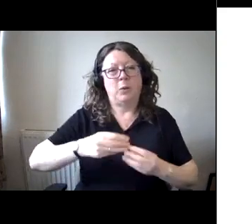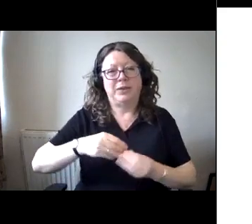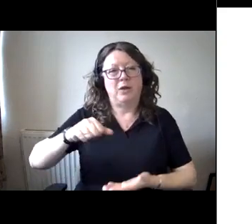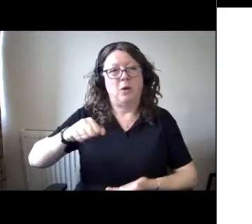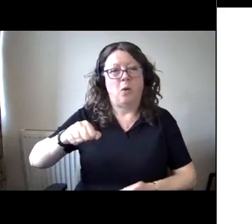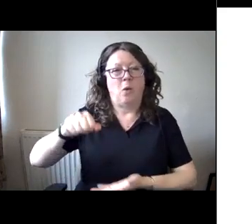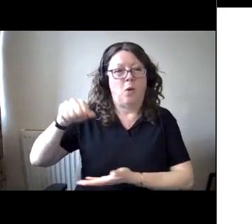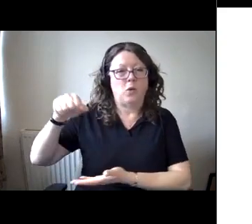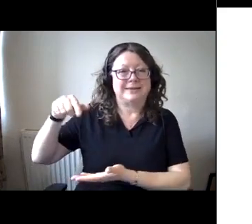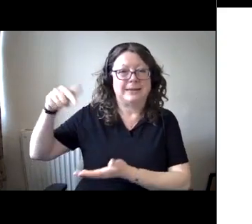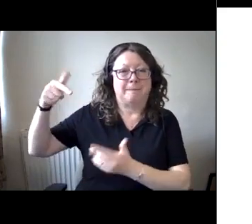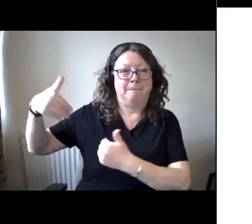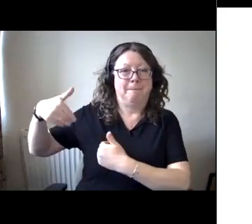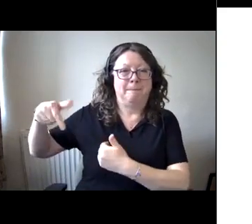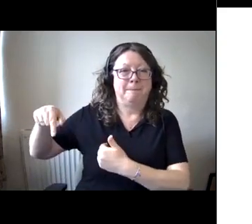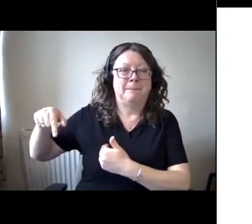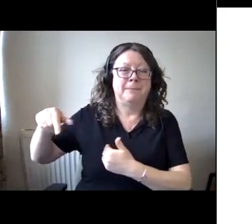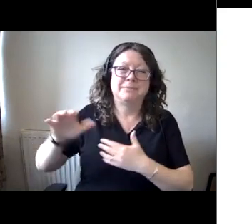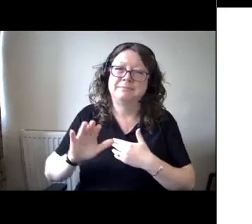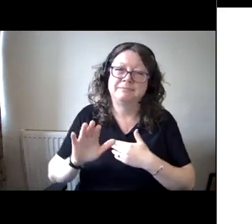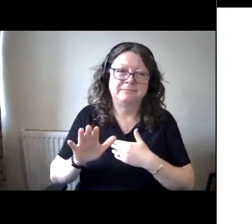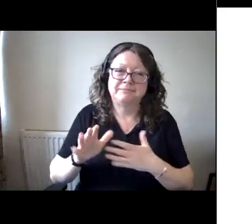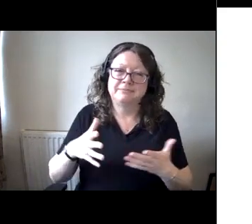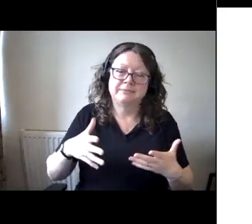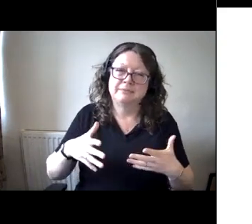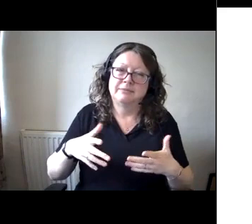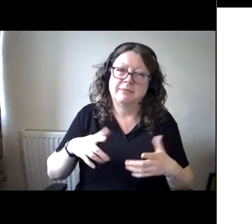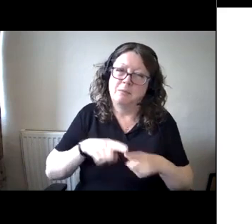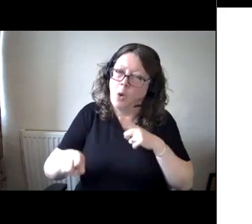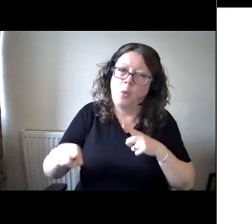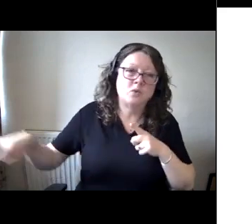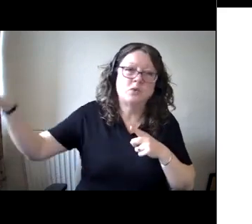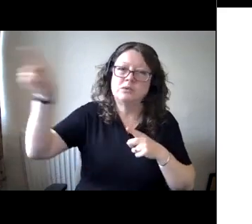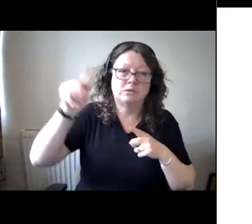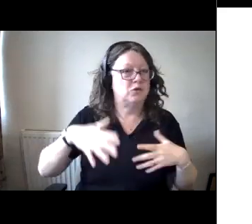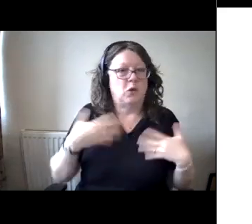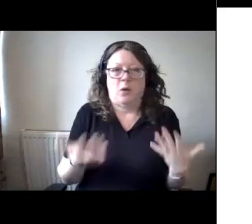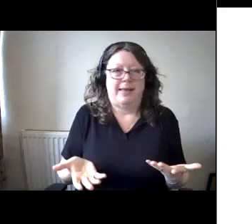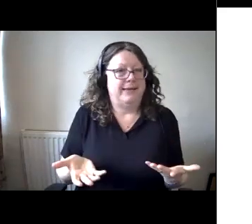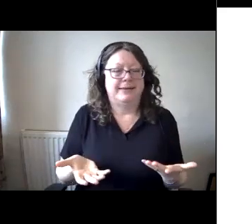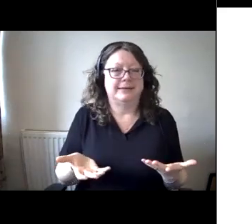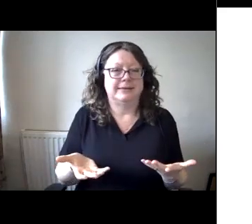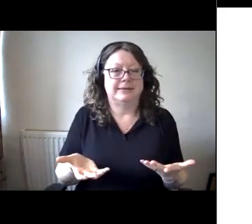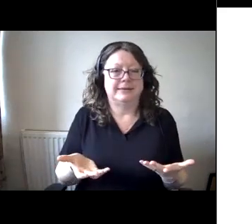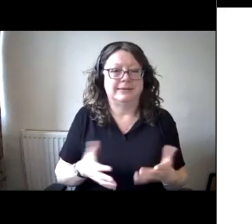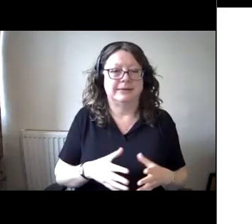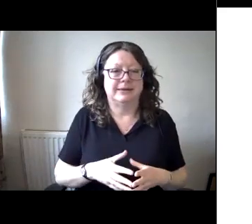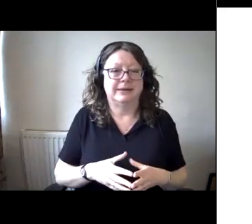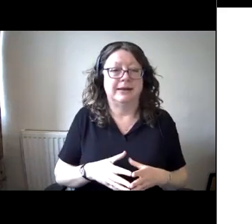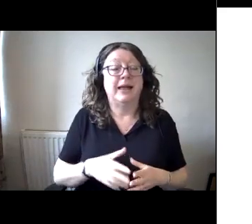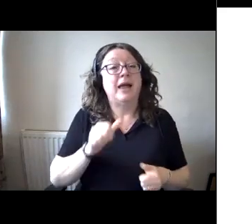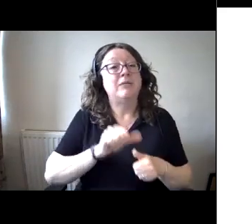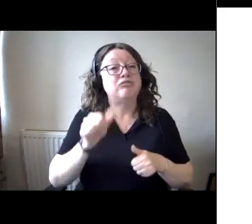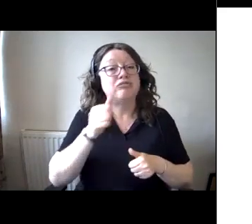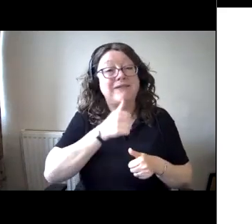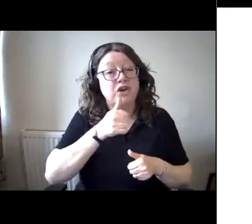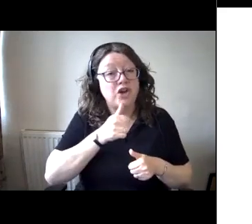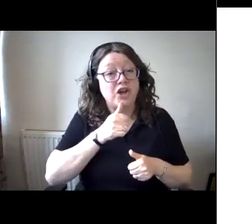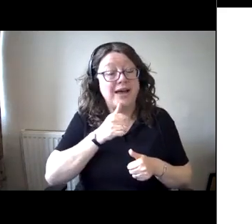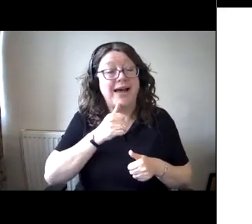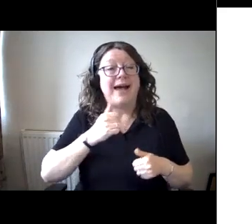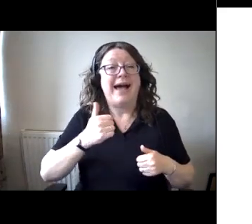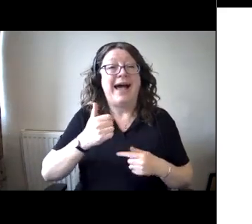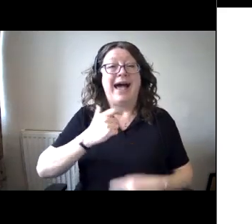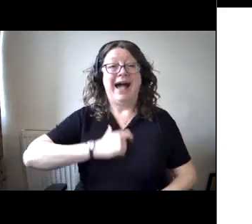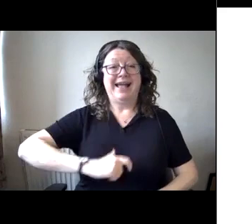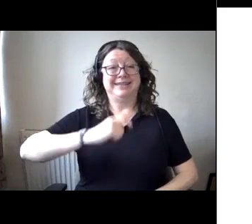of autistic people have voiced that they would prefer what's called identity first language. So this